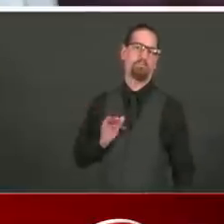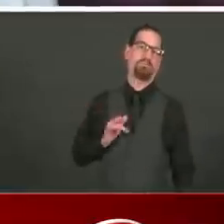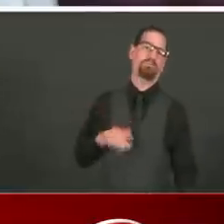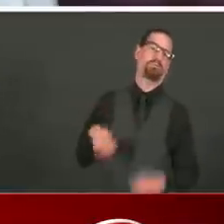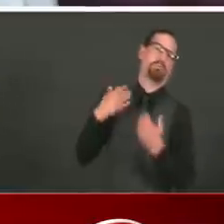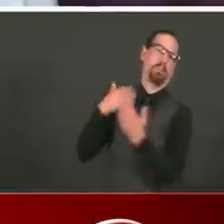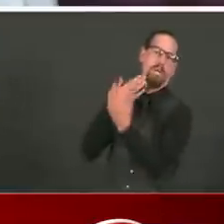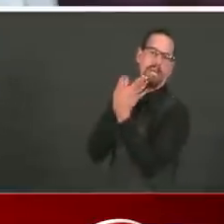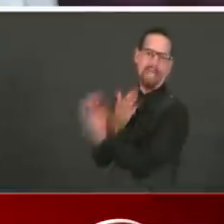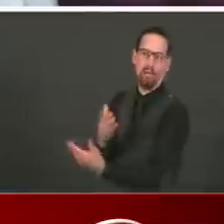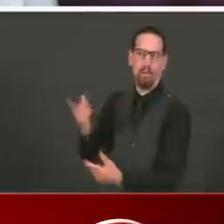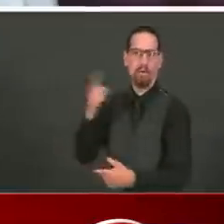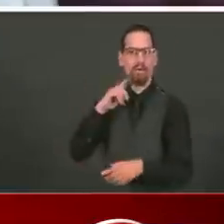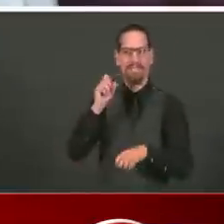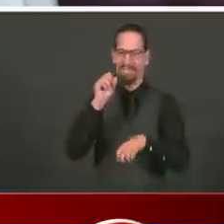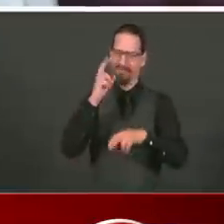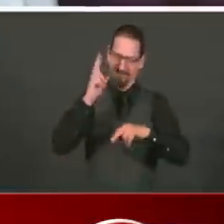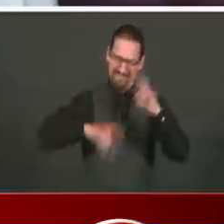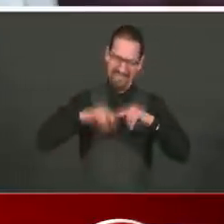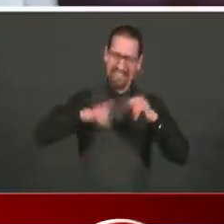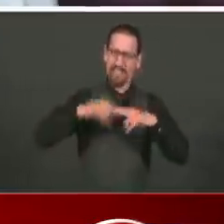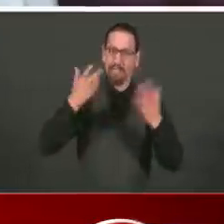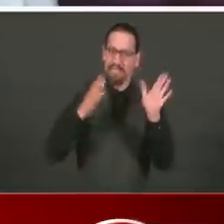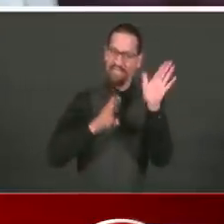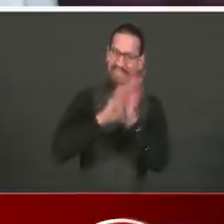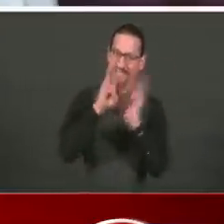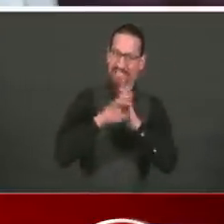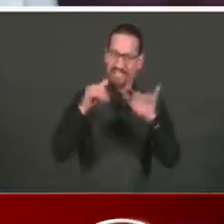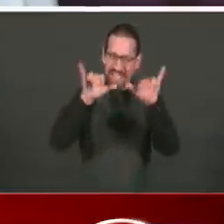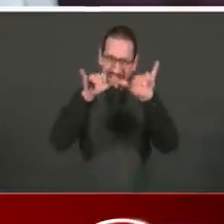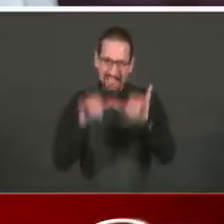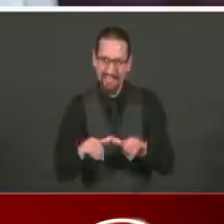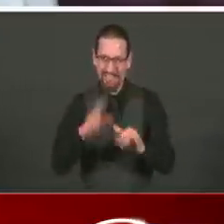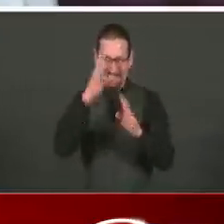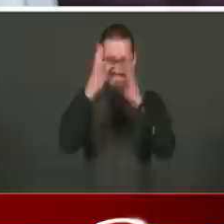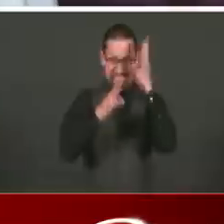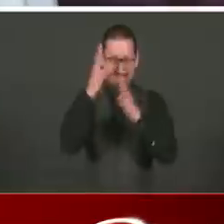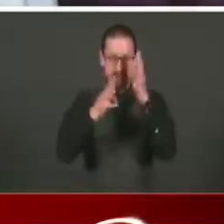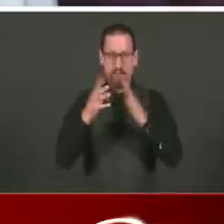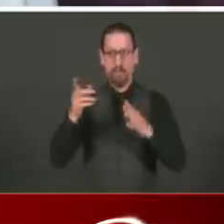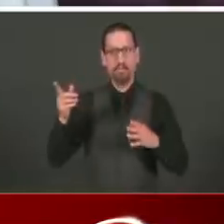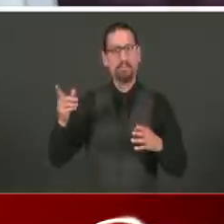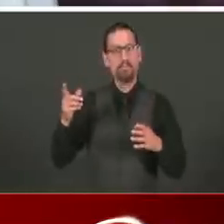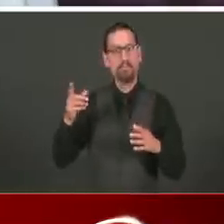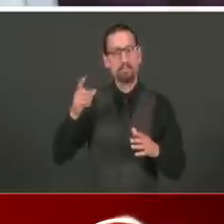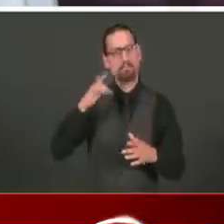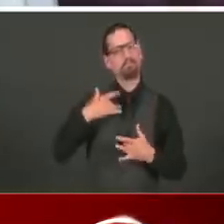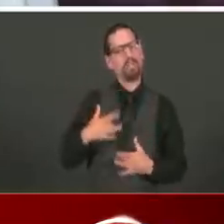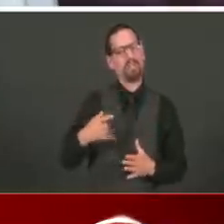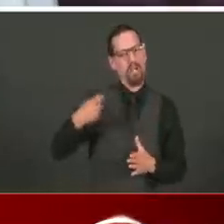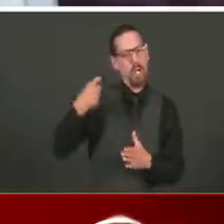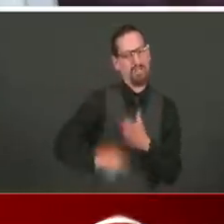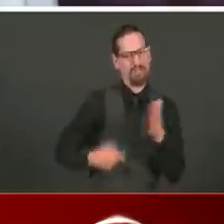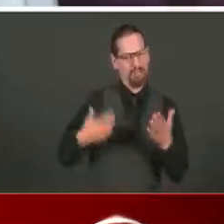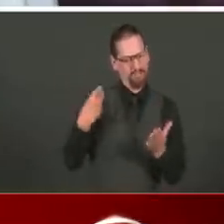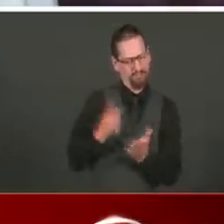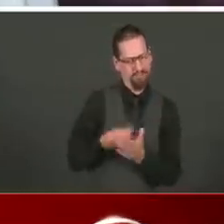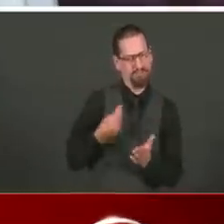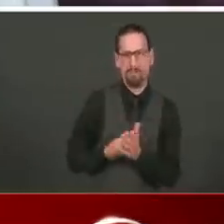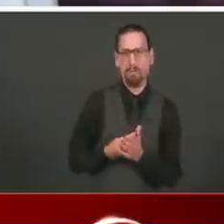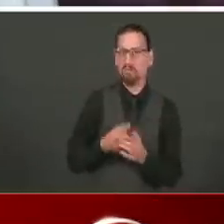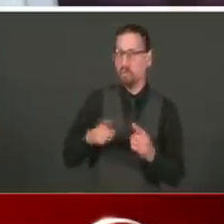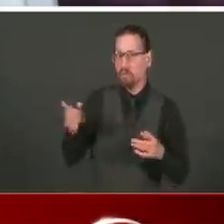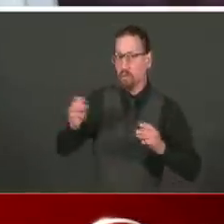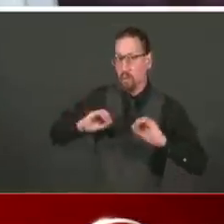of the app and putting out this version 2 is a process that typically would take months. They've done it in weeks, and